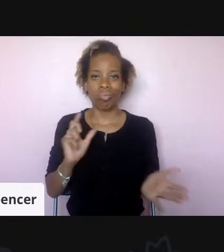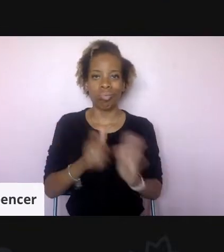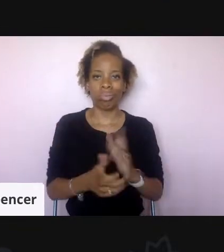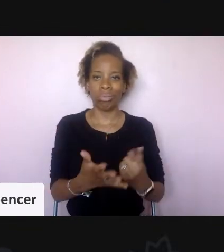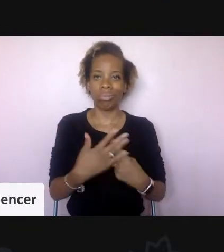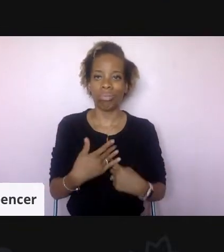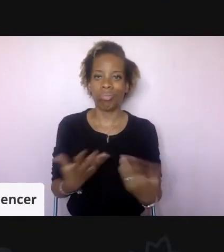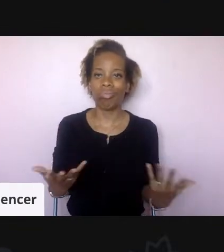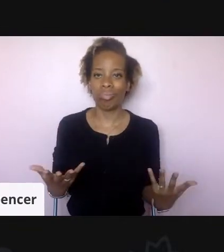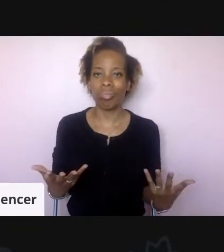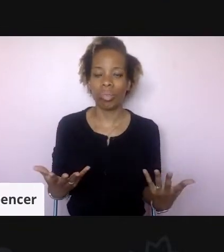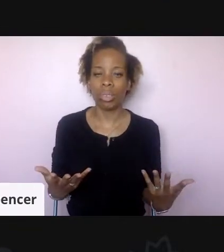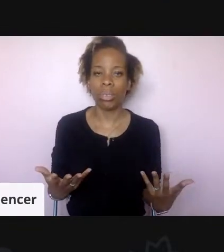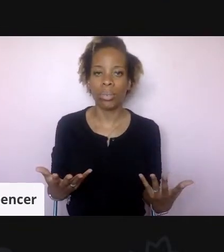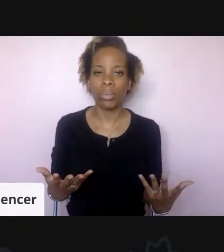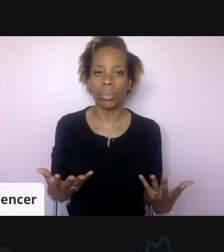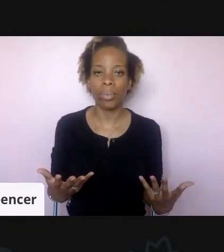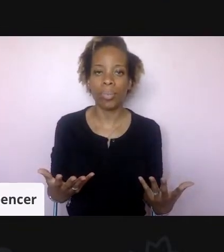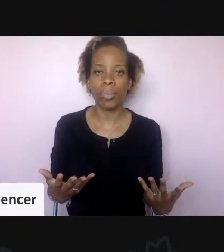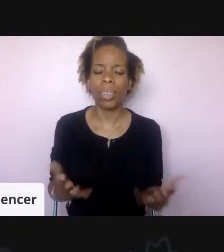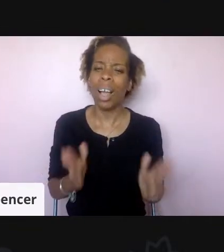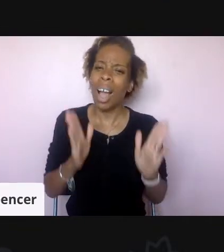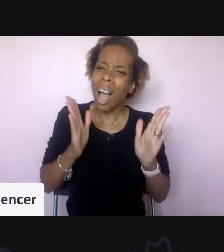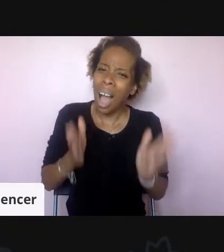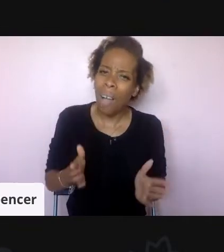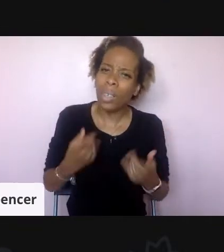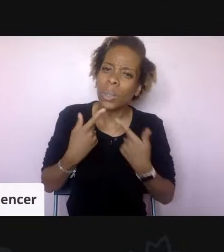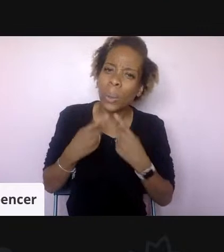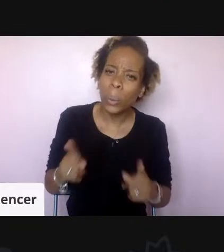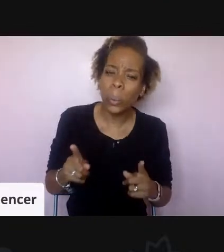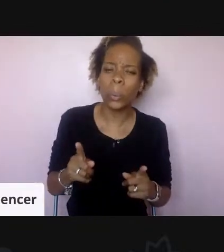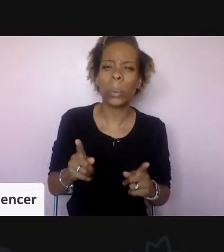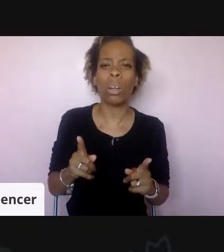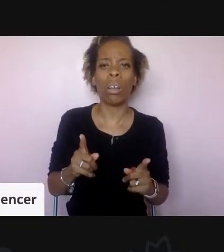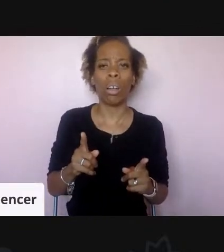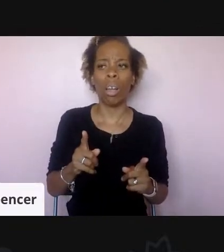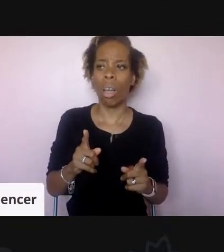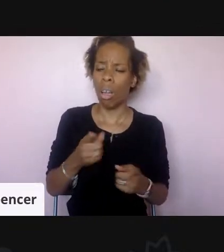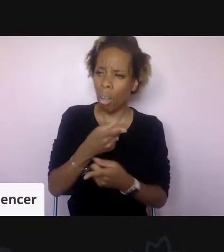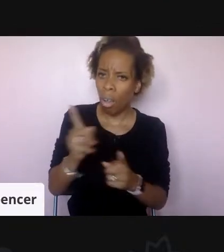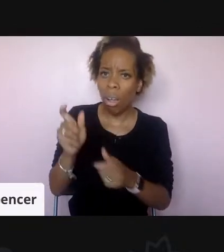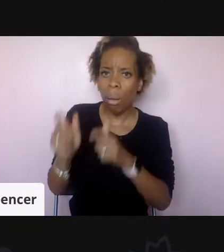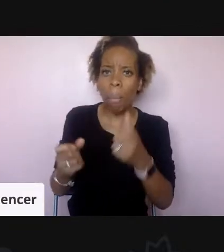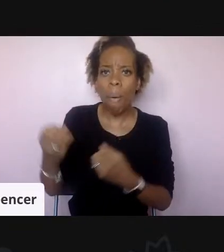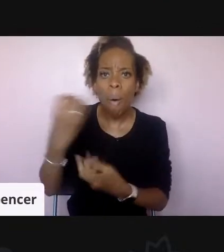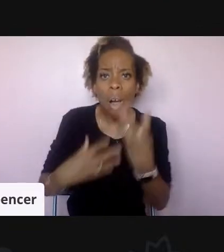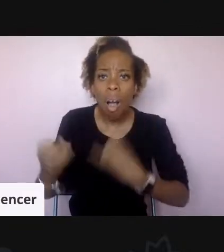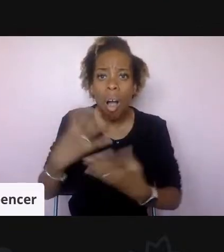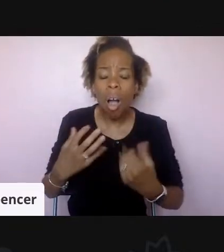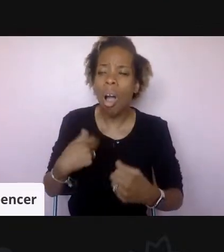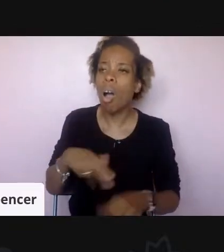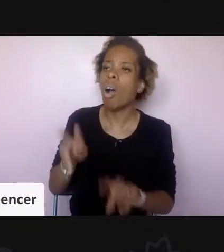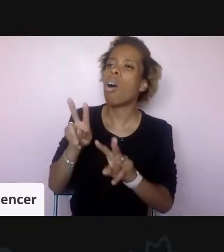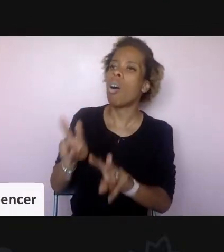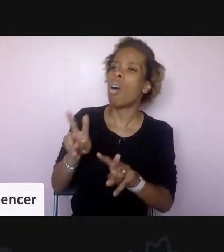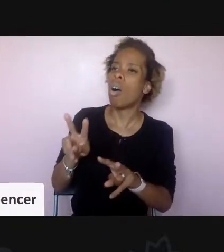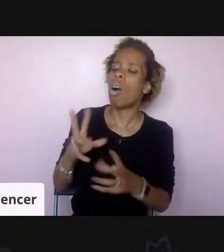voice and ensuring that people can actually talk about their experiences and be heard.